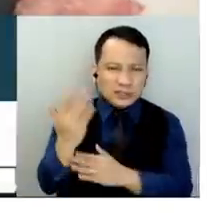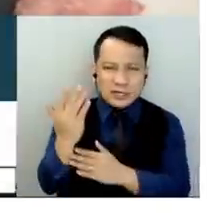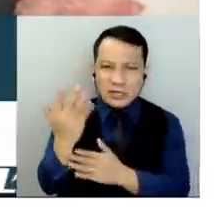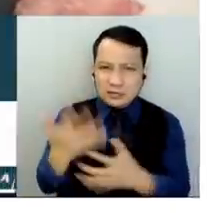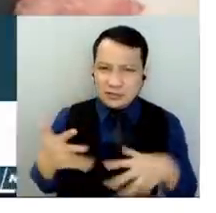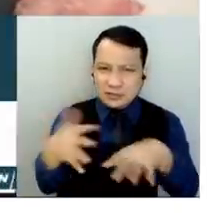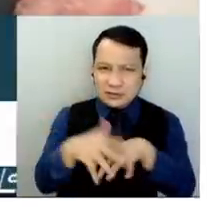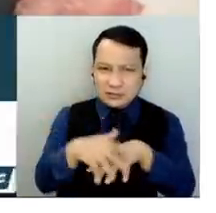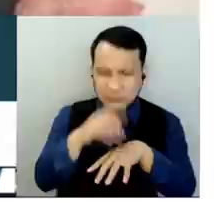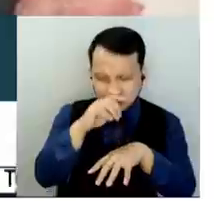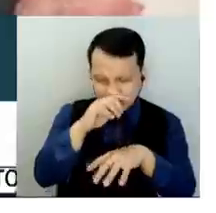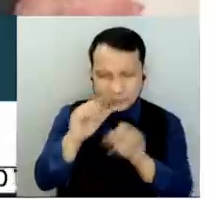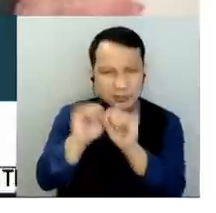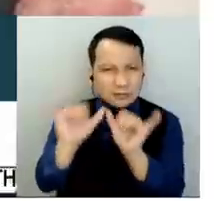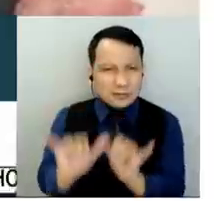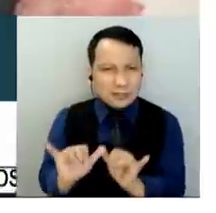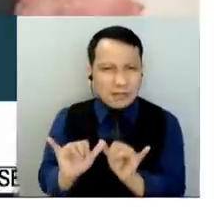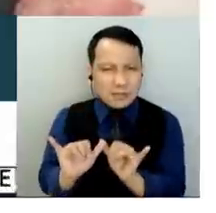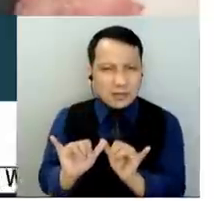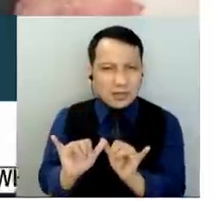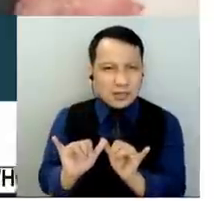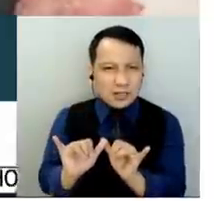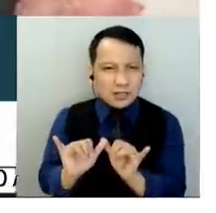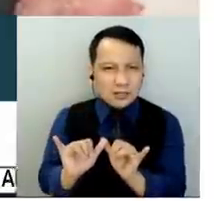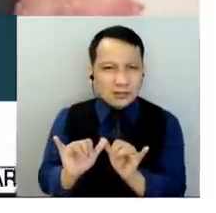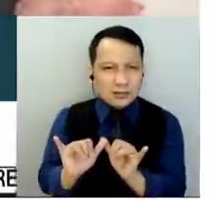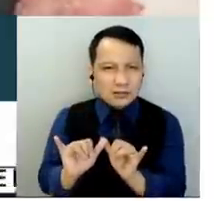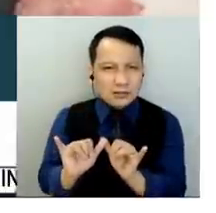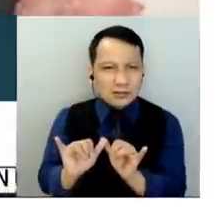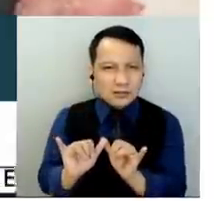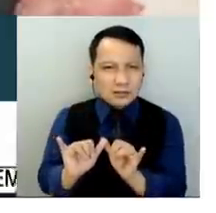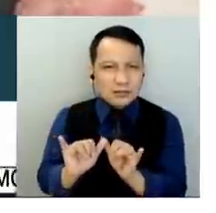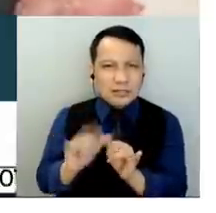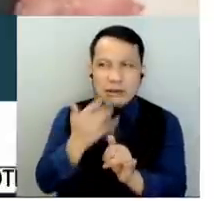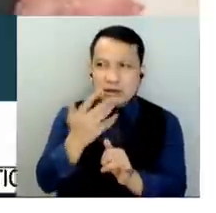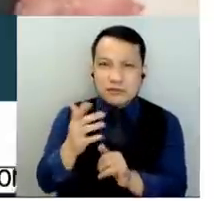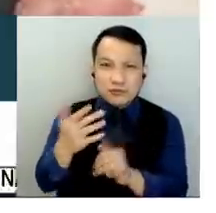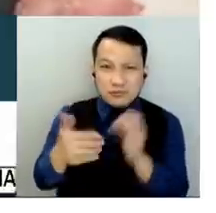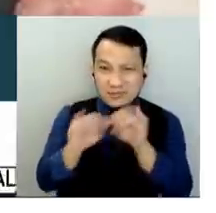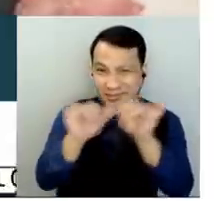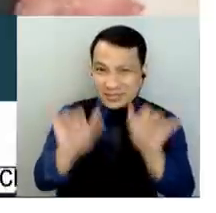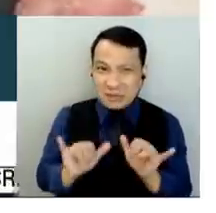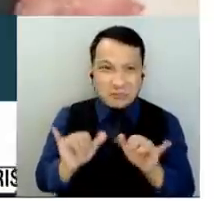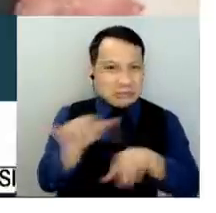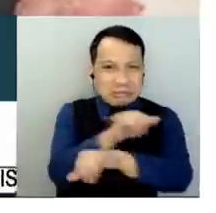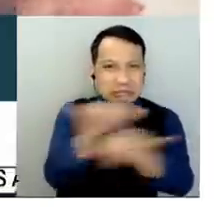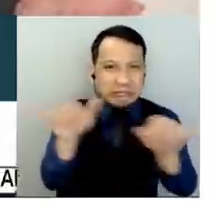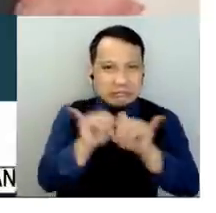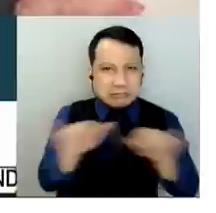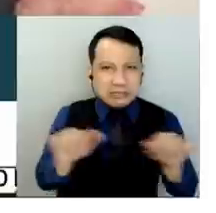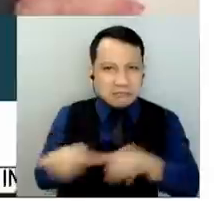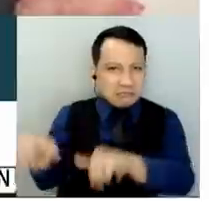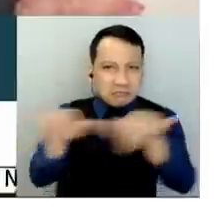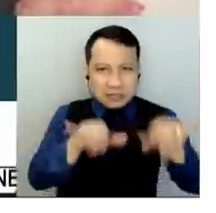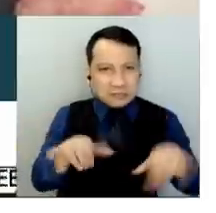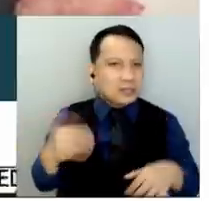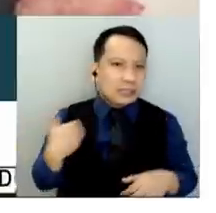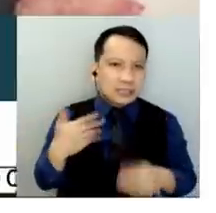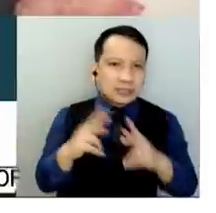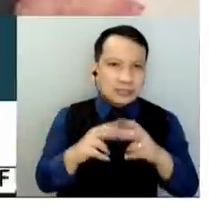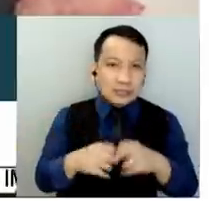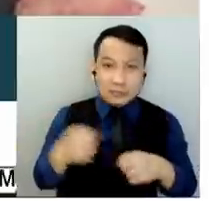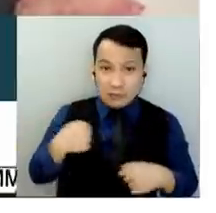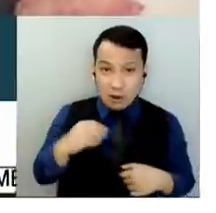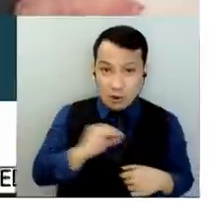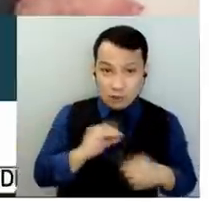And that hybrid system currently is not being uniformly implemented you know, even in my own district,